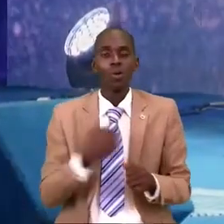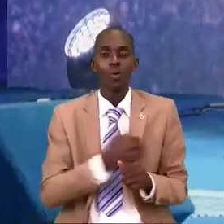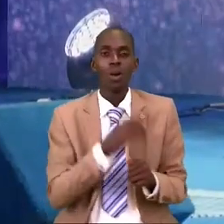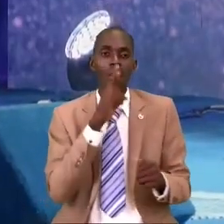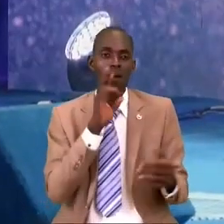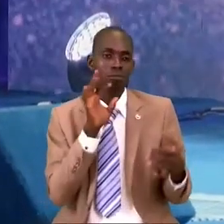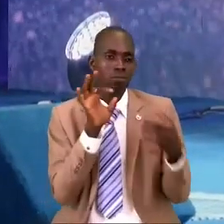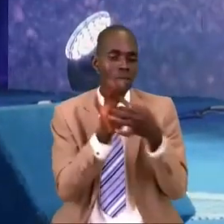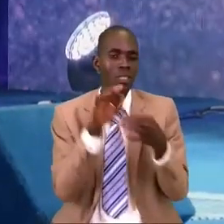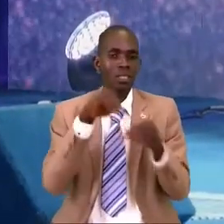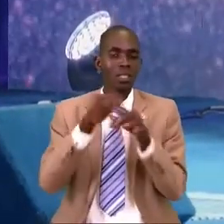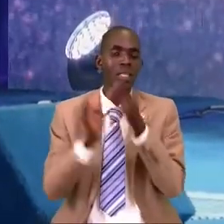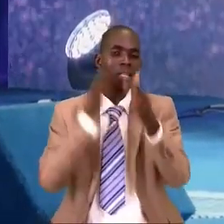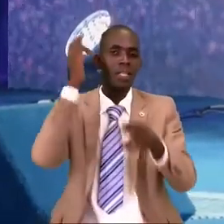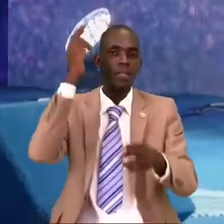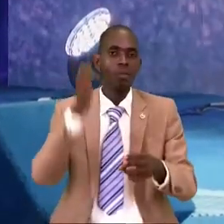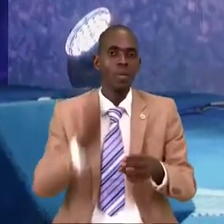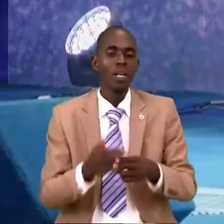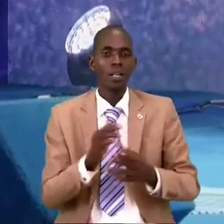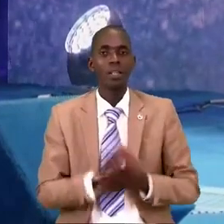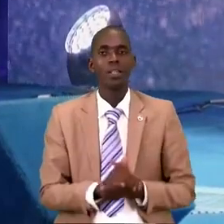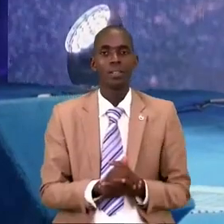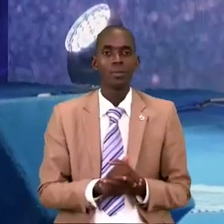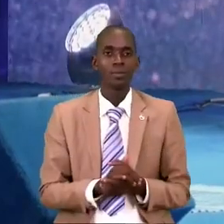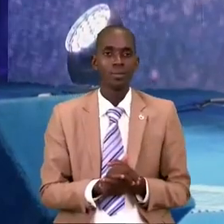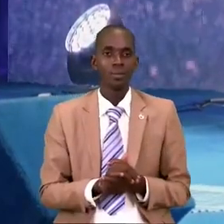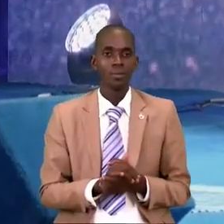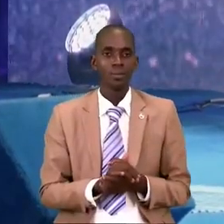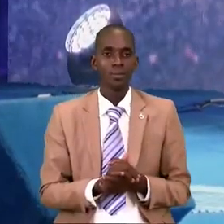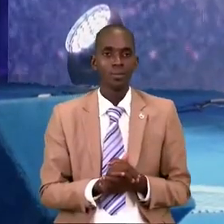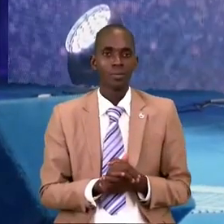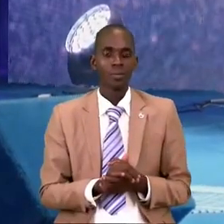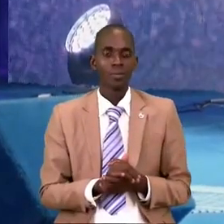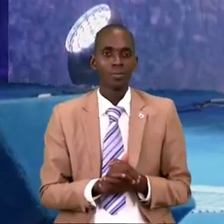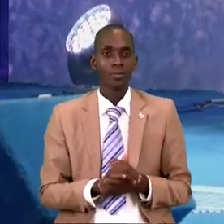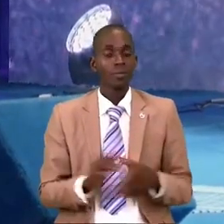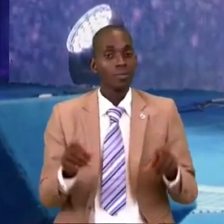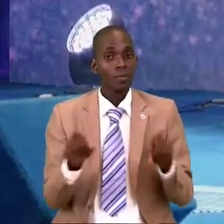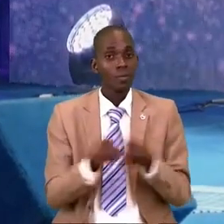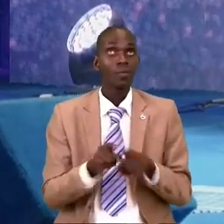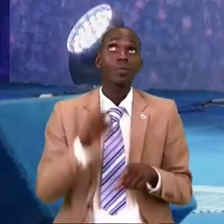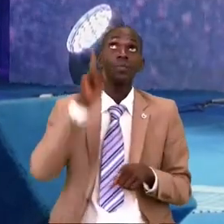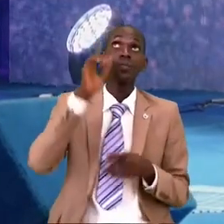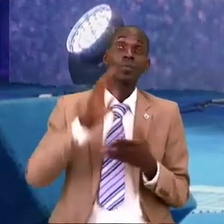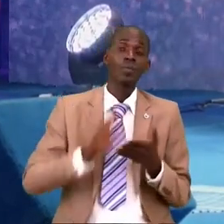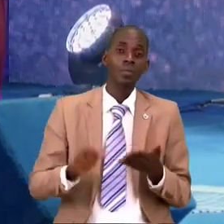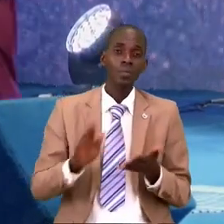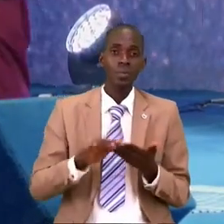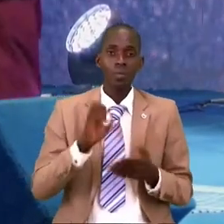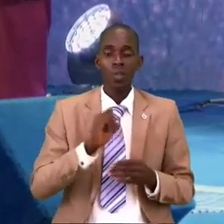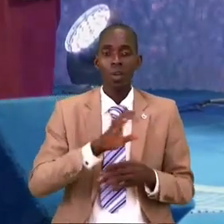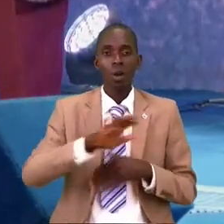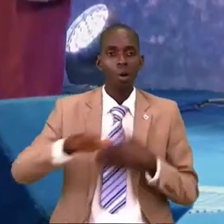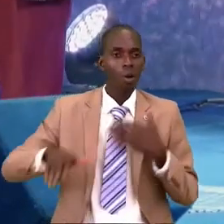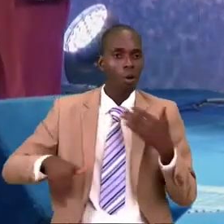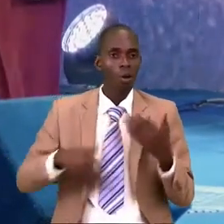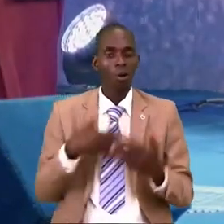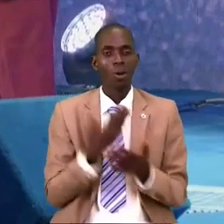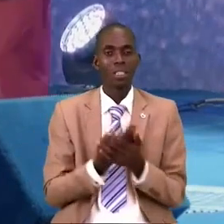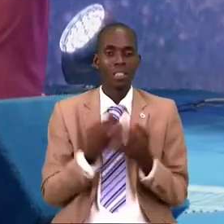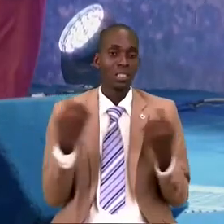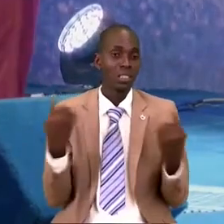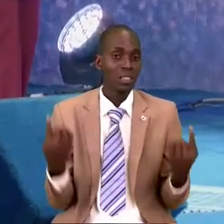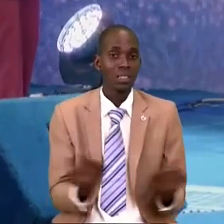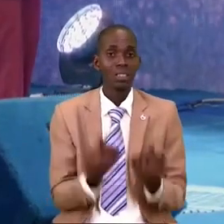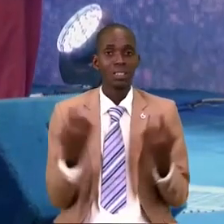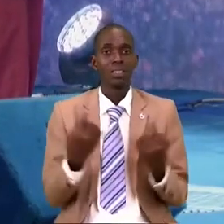all sins, iniquities, he also heals all diseases and